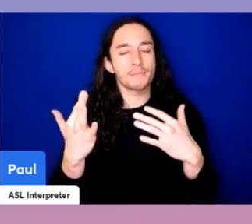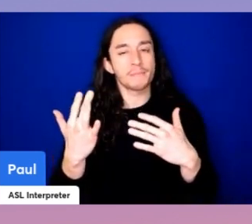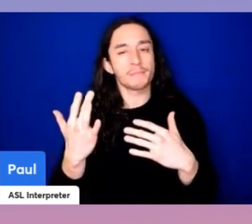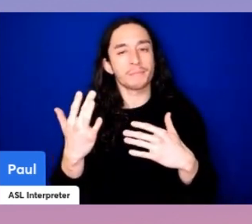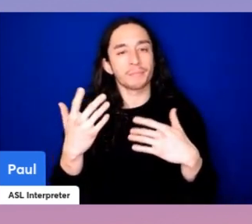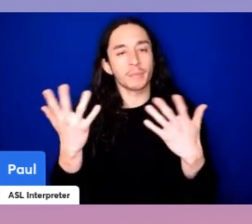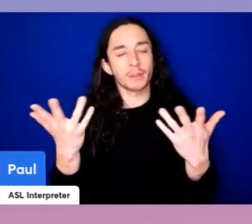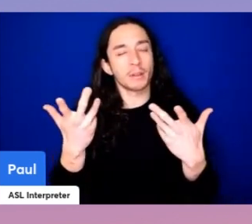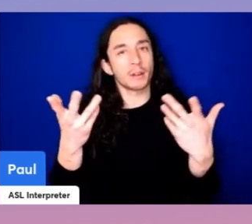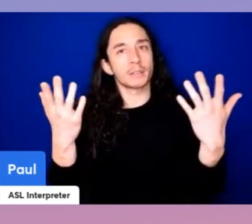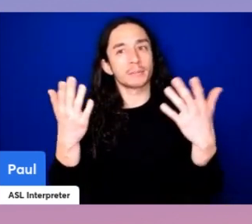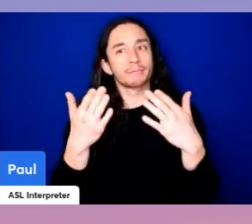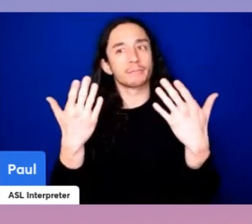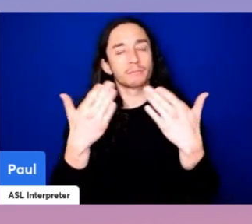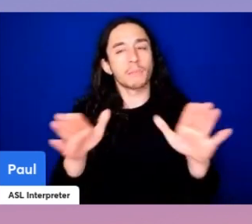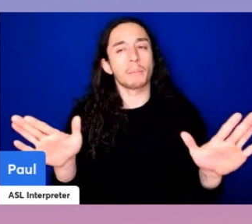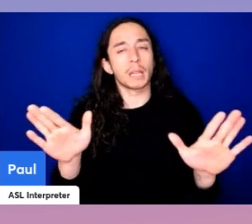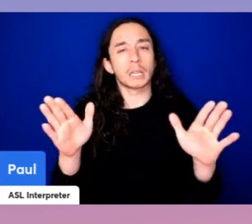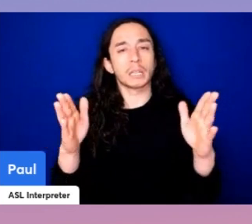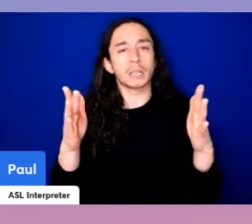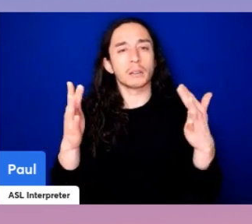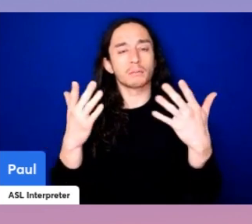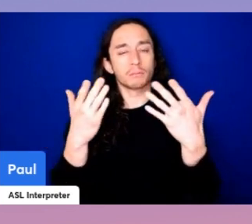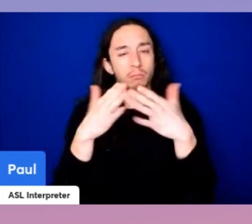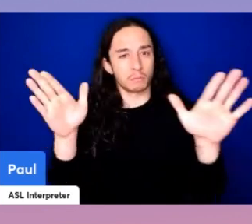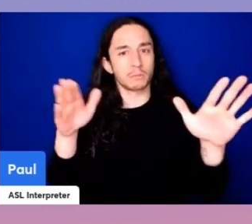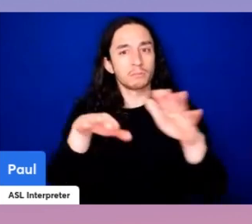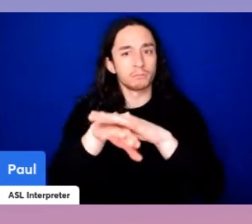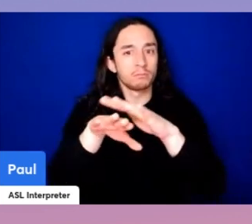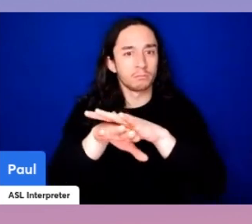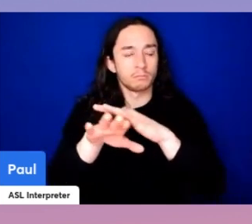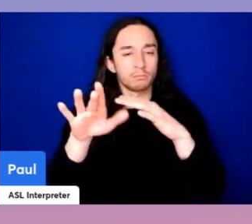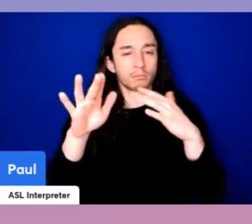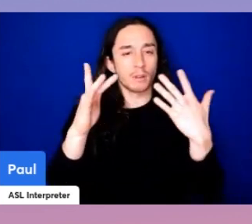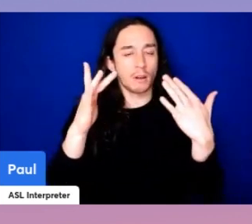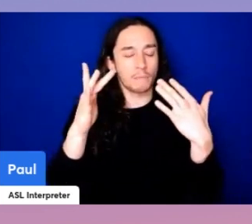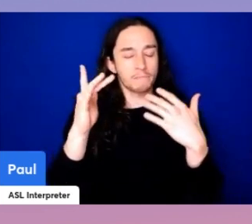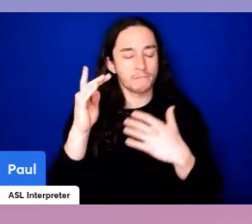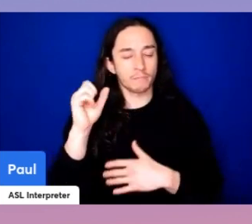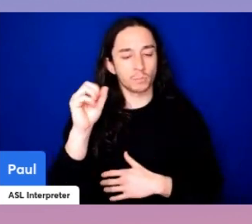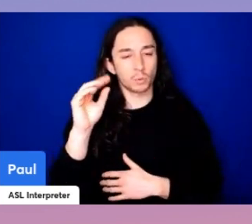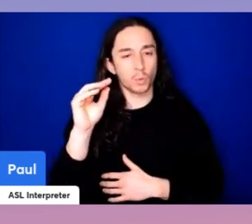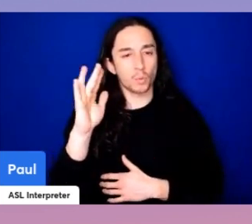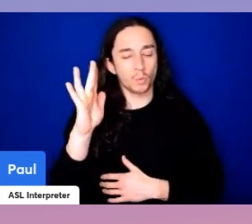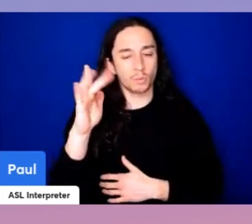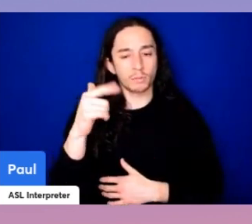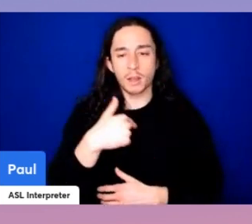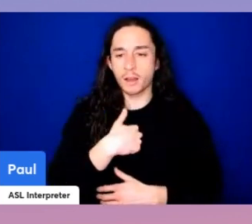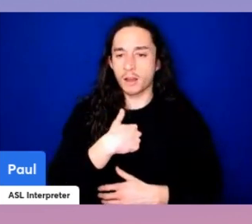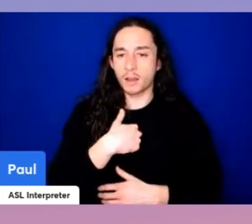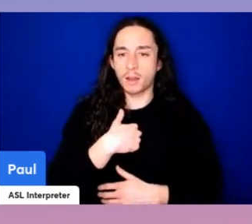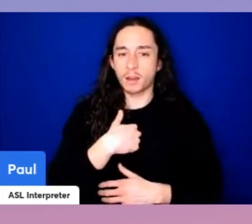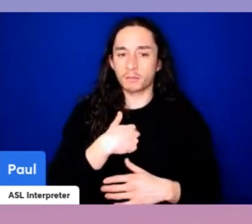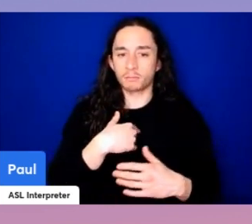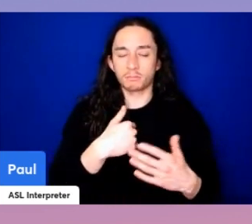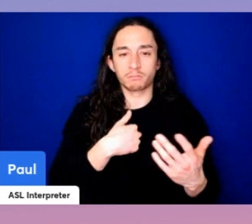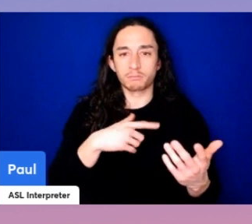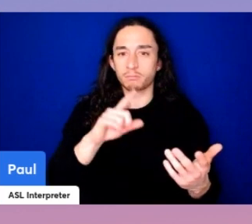public registry. So yeah, I suggest